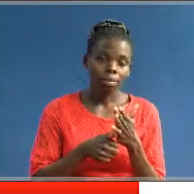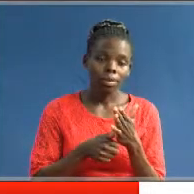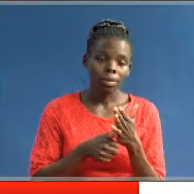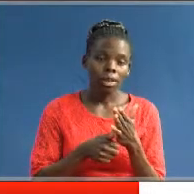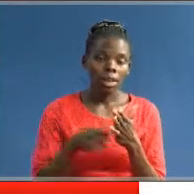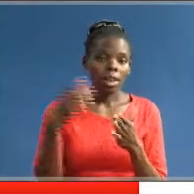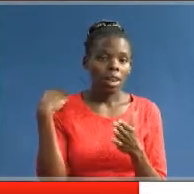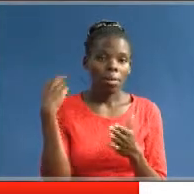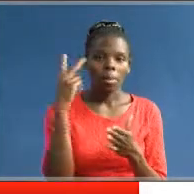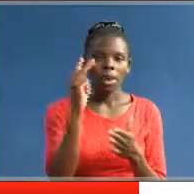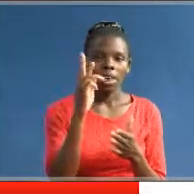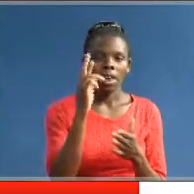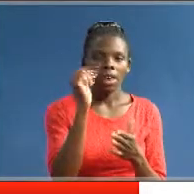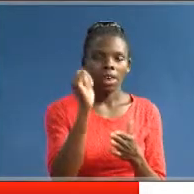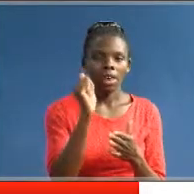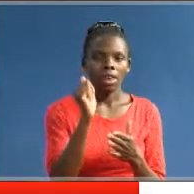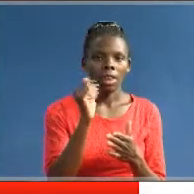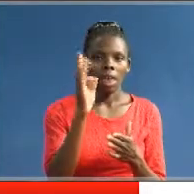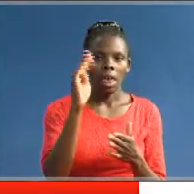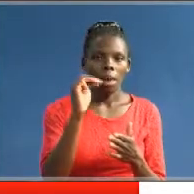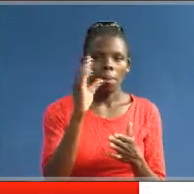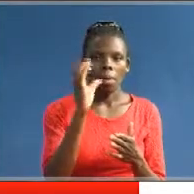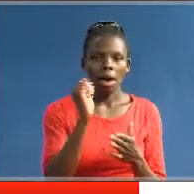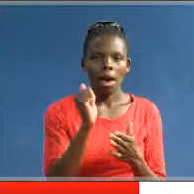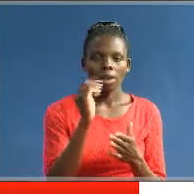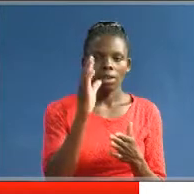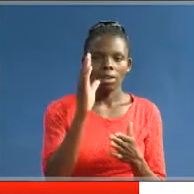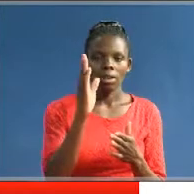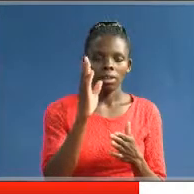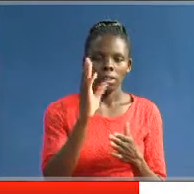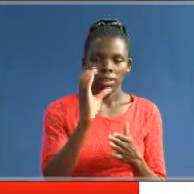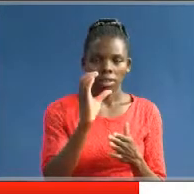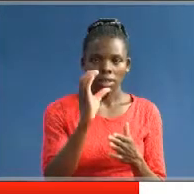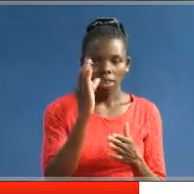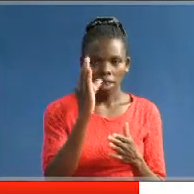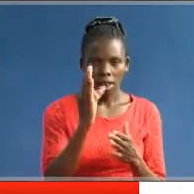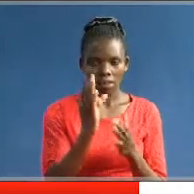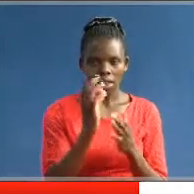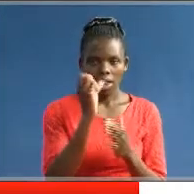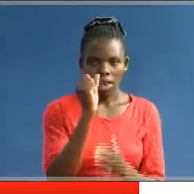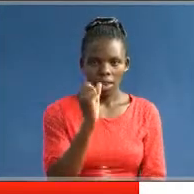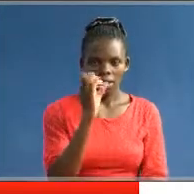reference number KRA M and CF